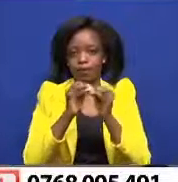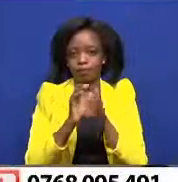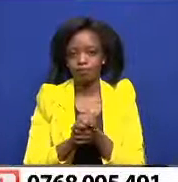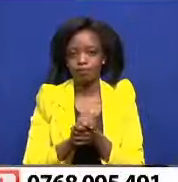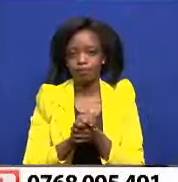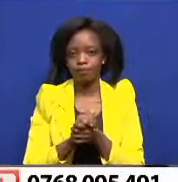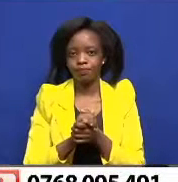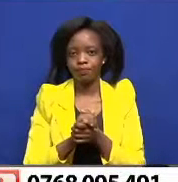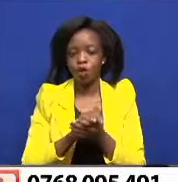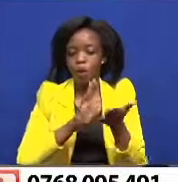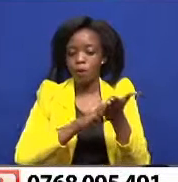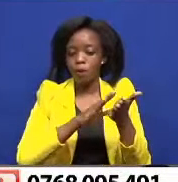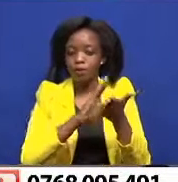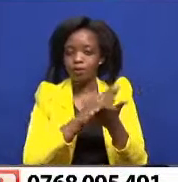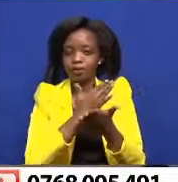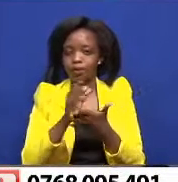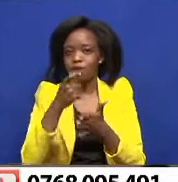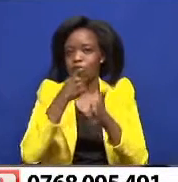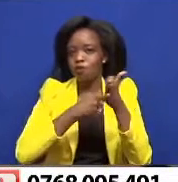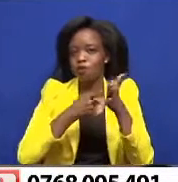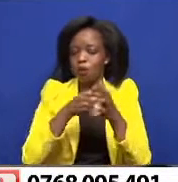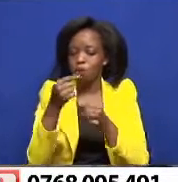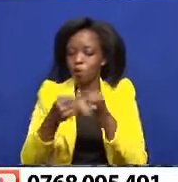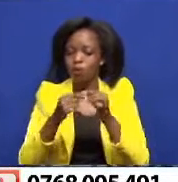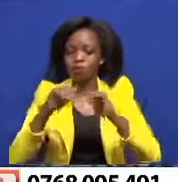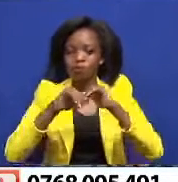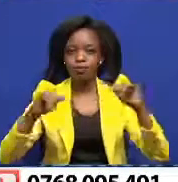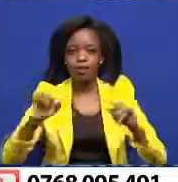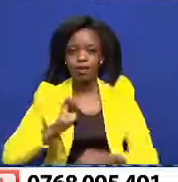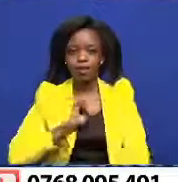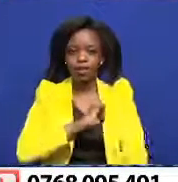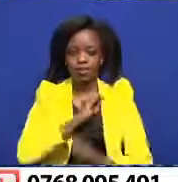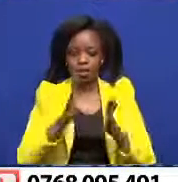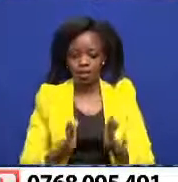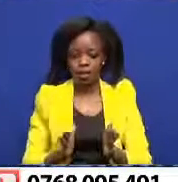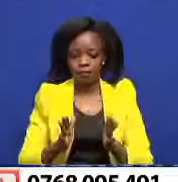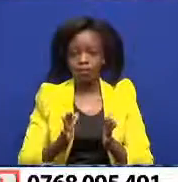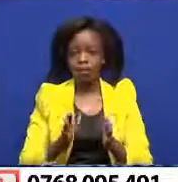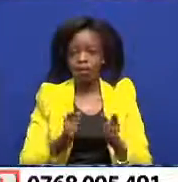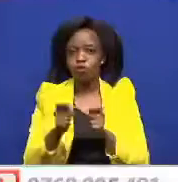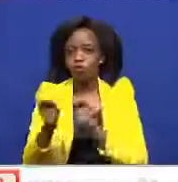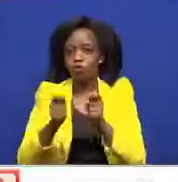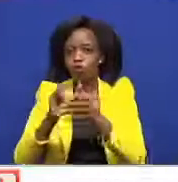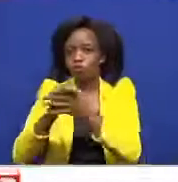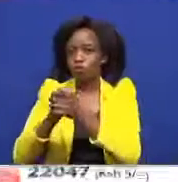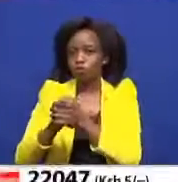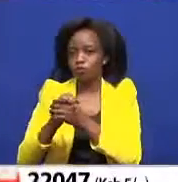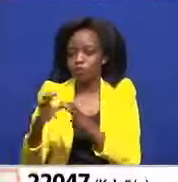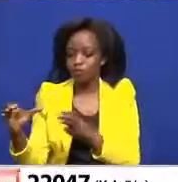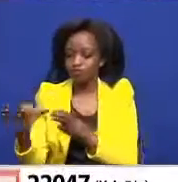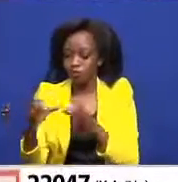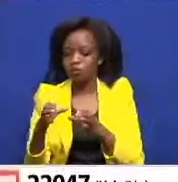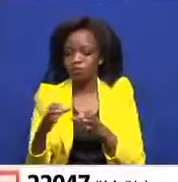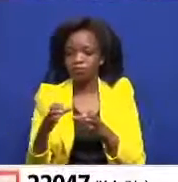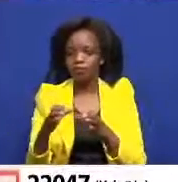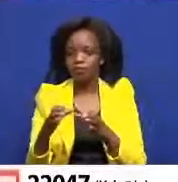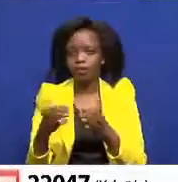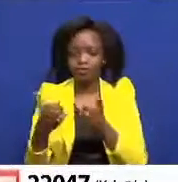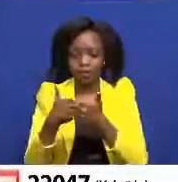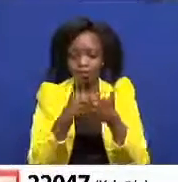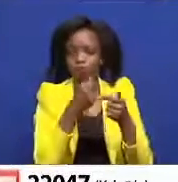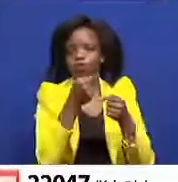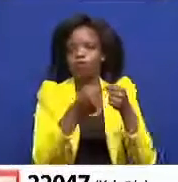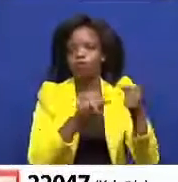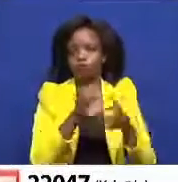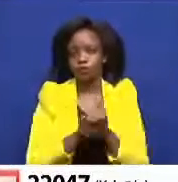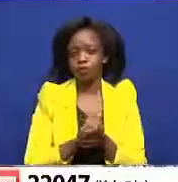The deadlock on the proposed sharing formula continues to divide senators within the ruling Jubilee Party. Intense lobbying is ongoing.